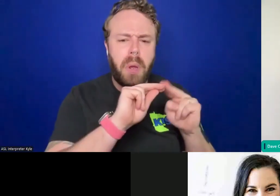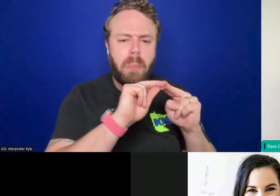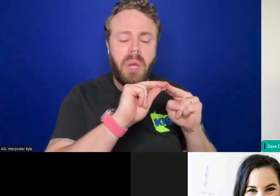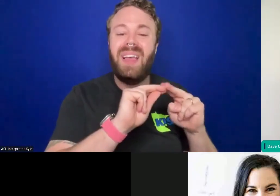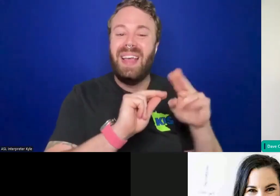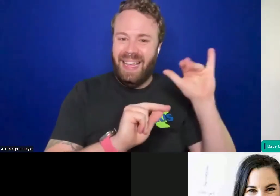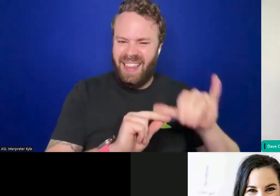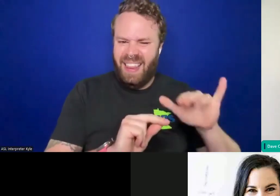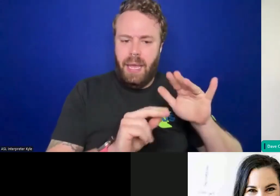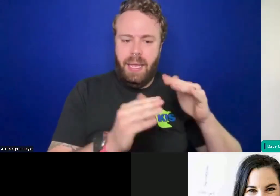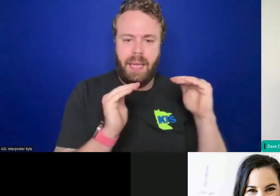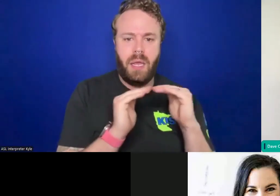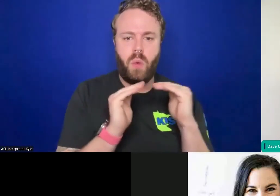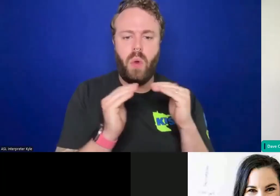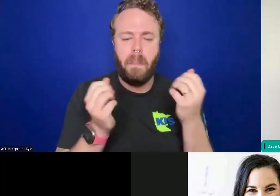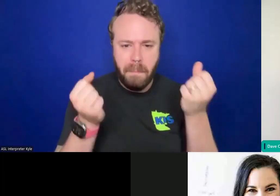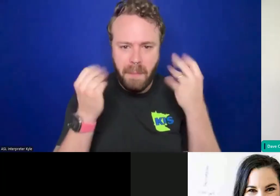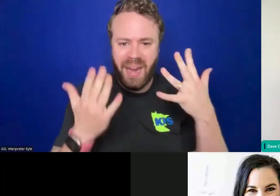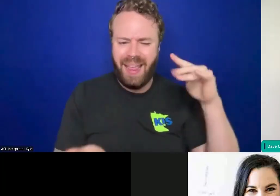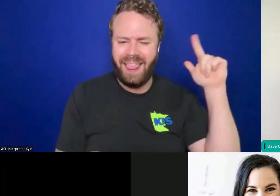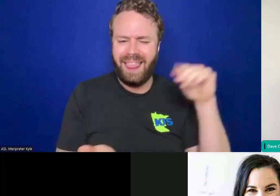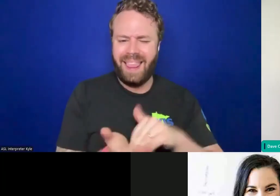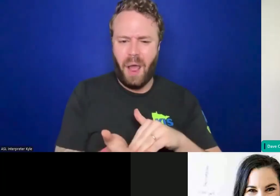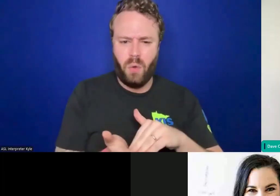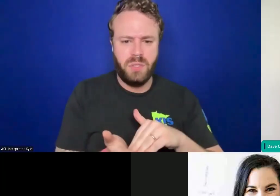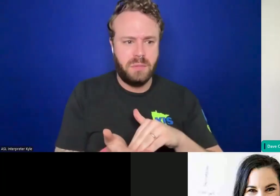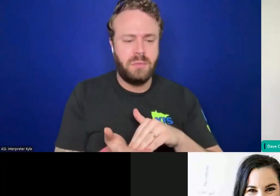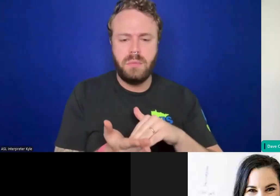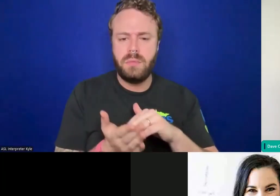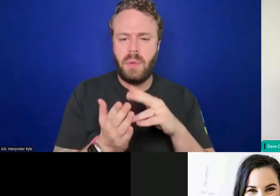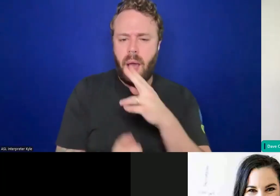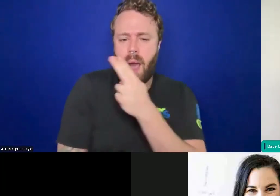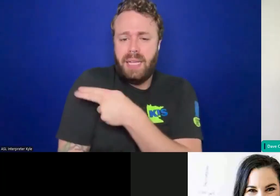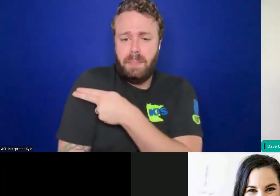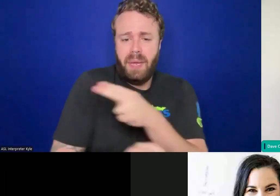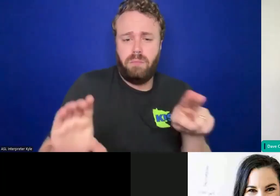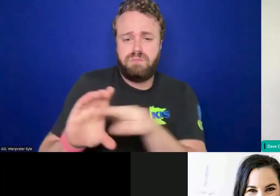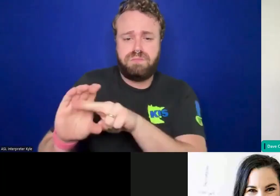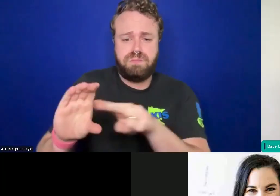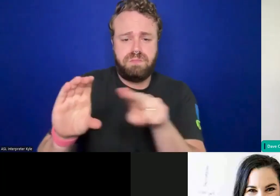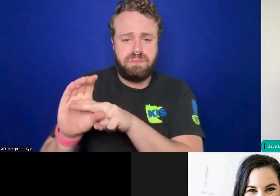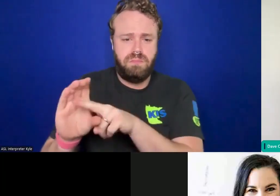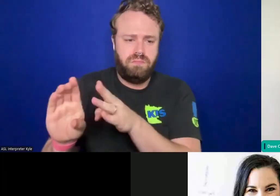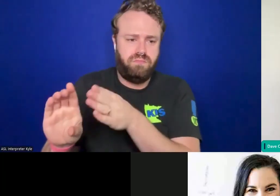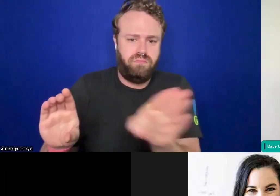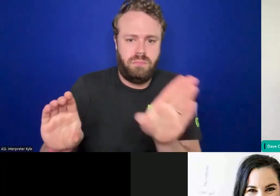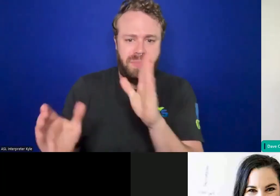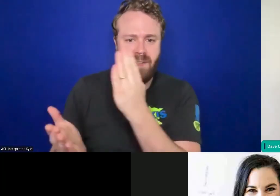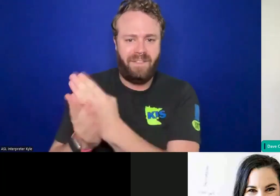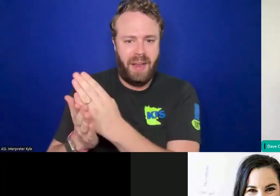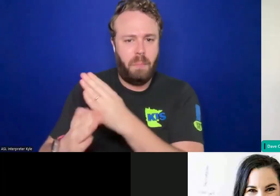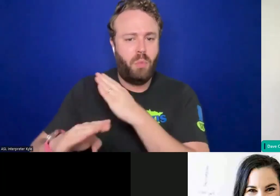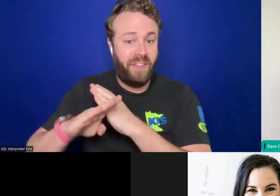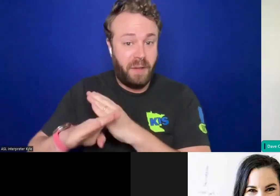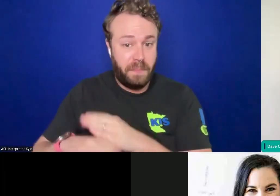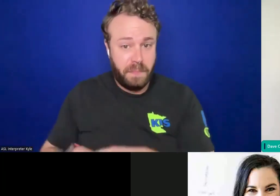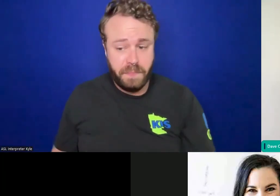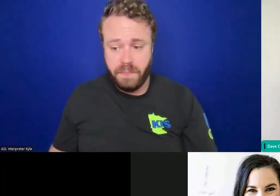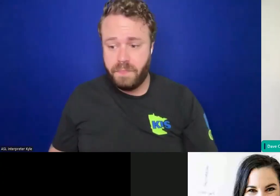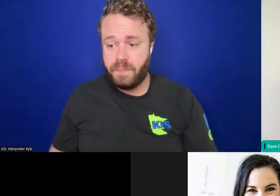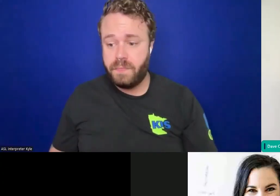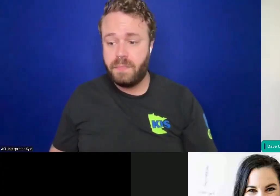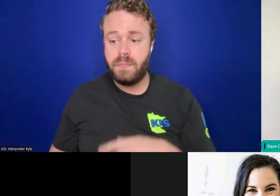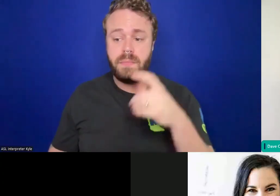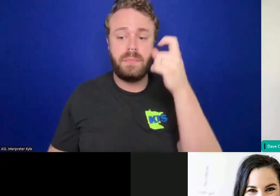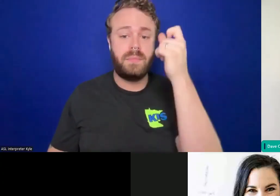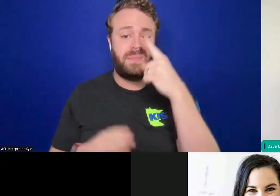into thousands of hospitalizations averted. And look, I want to be honest, this is always a tall